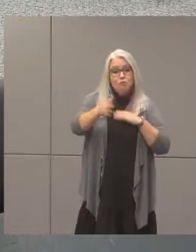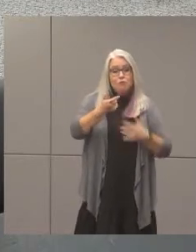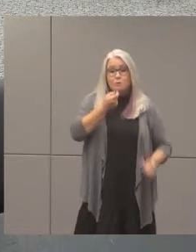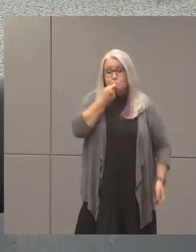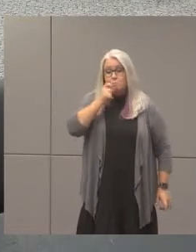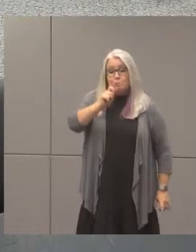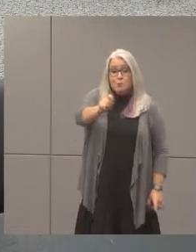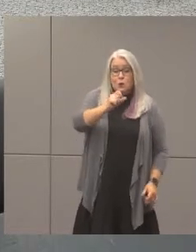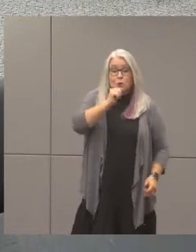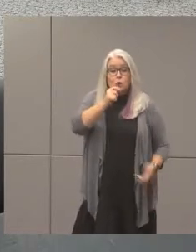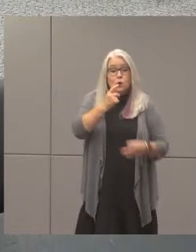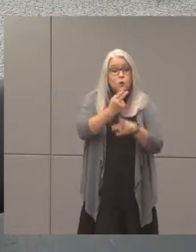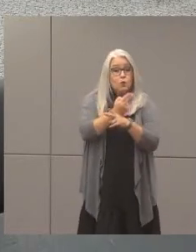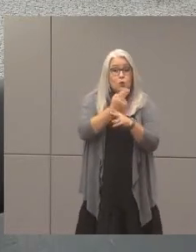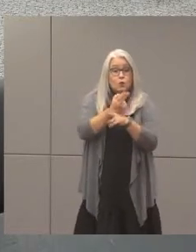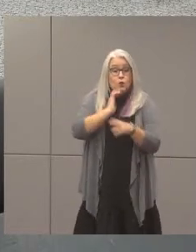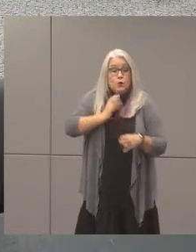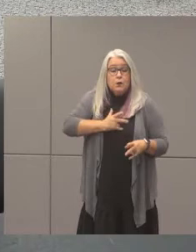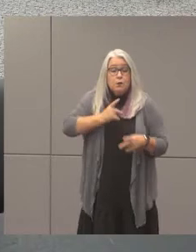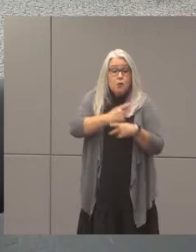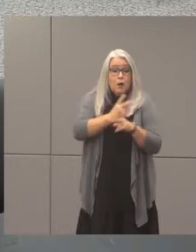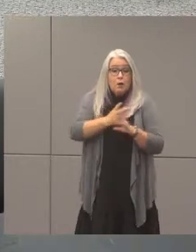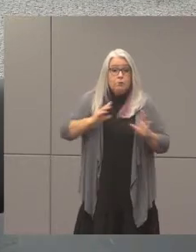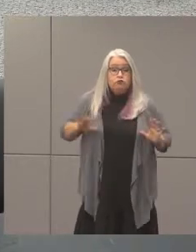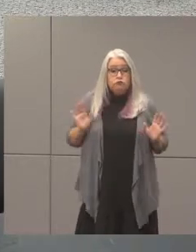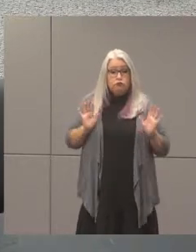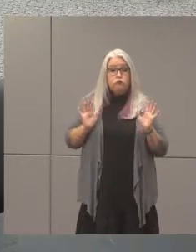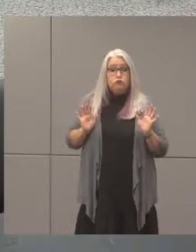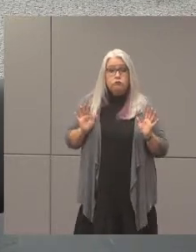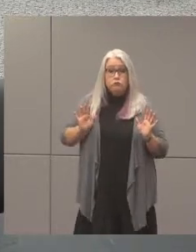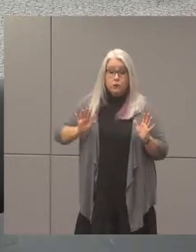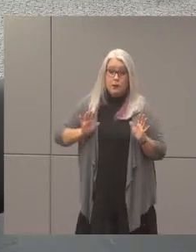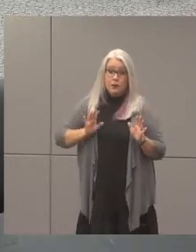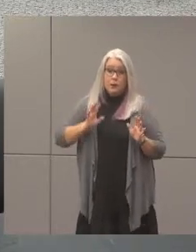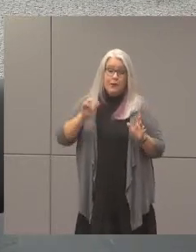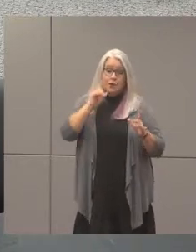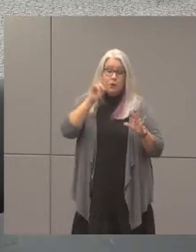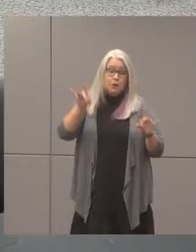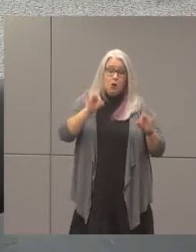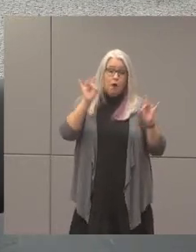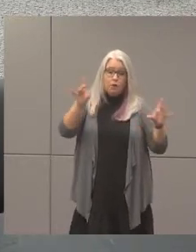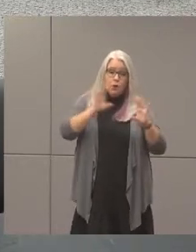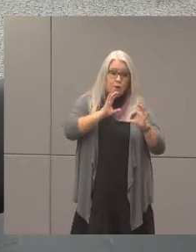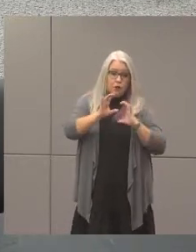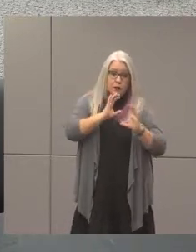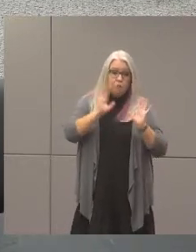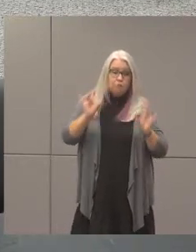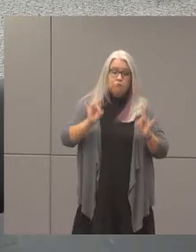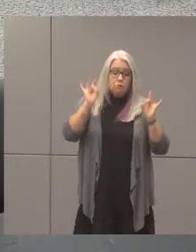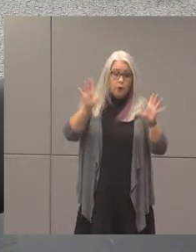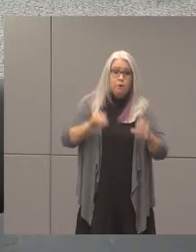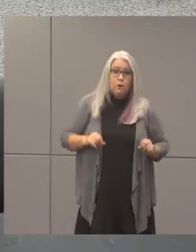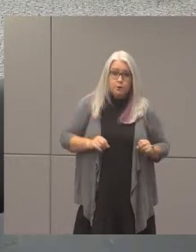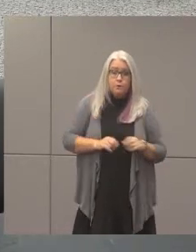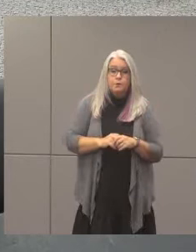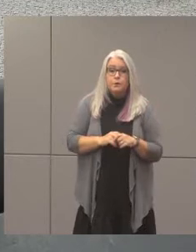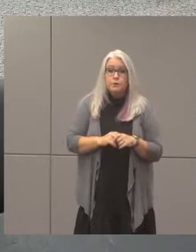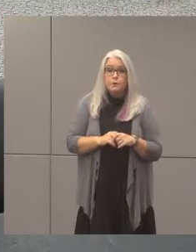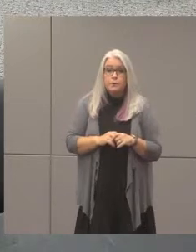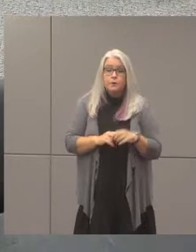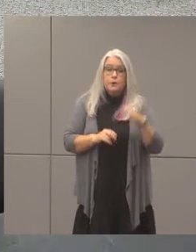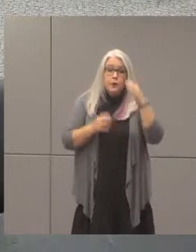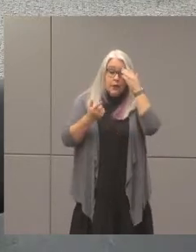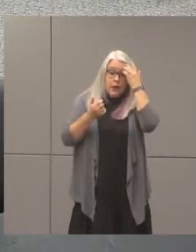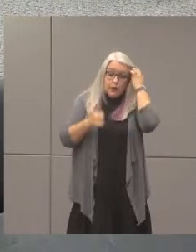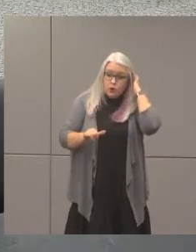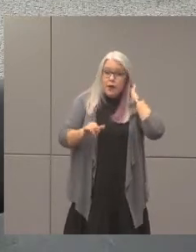product then. You don't write, if you write, he was horrible. It was awful. But I tried to